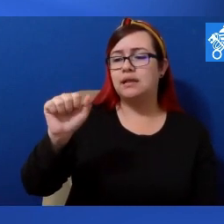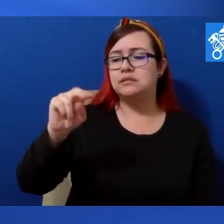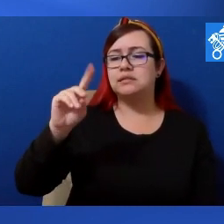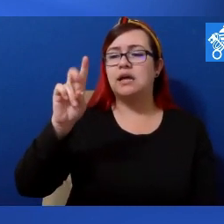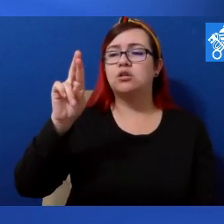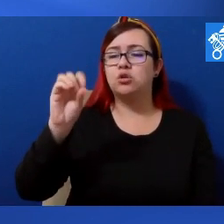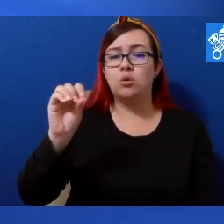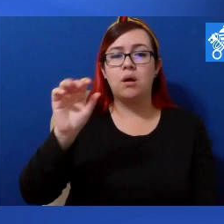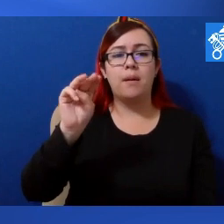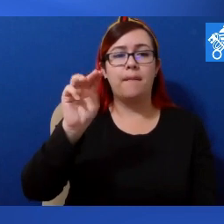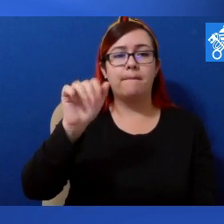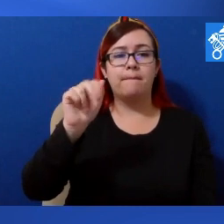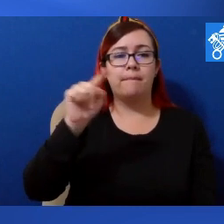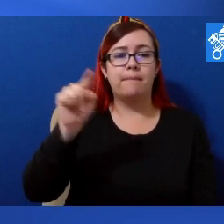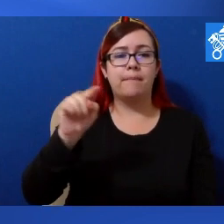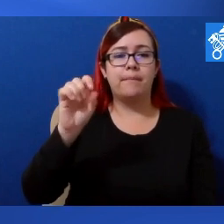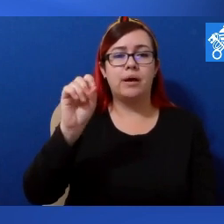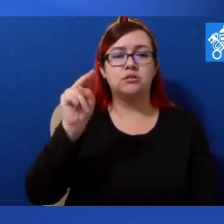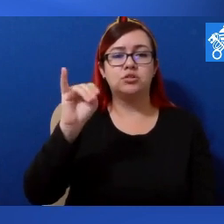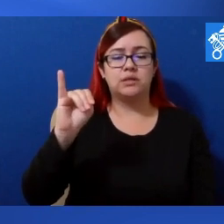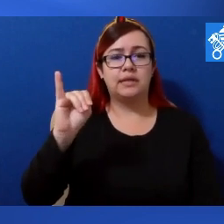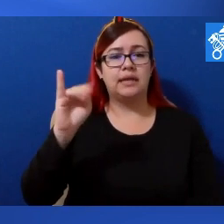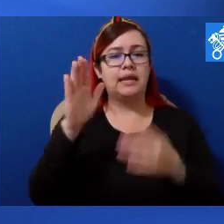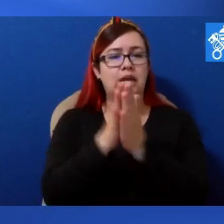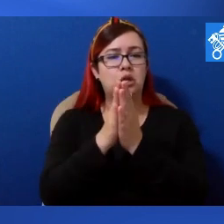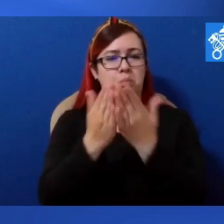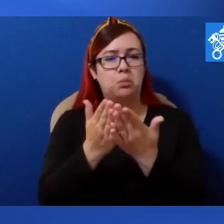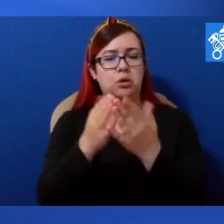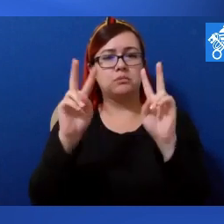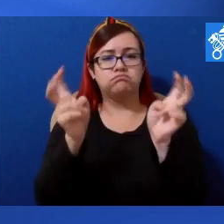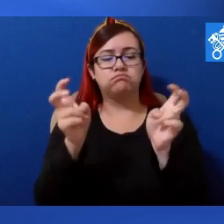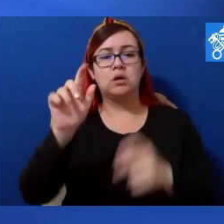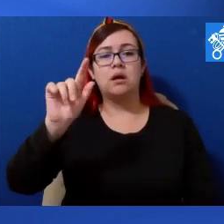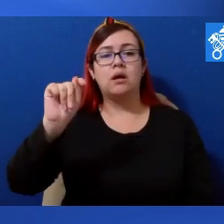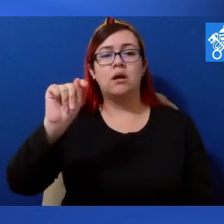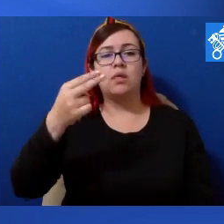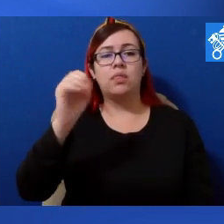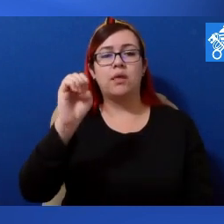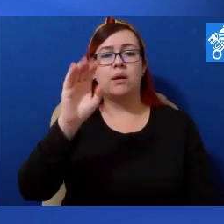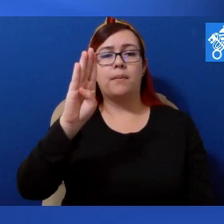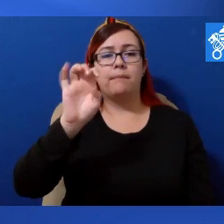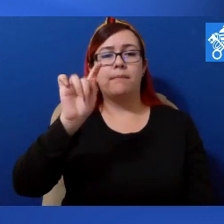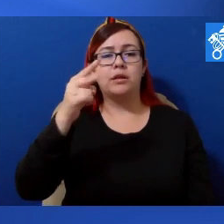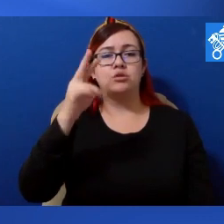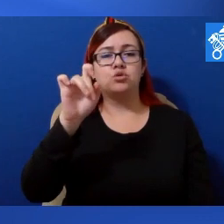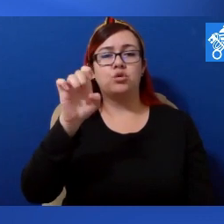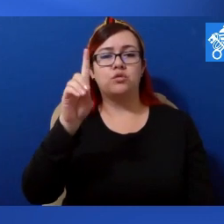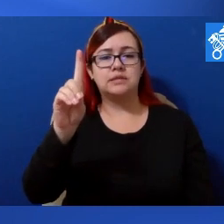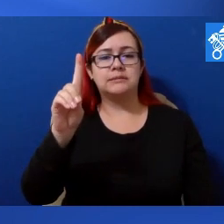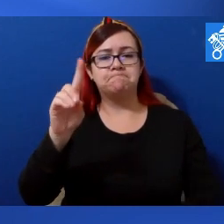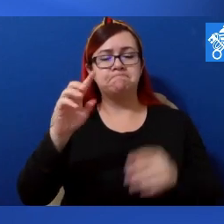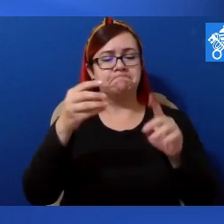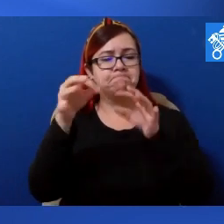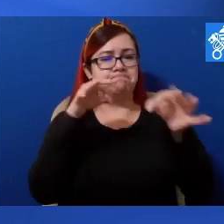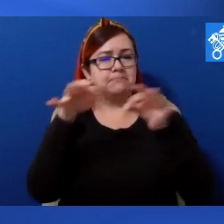Alessandro Manzoni, in the book The Betrothed, gave us a wonderful description of remorse as